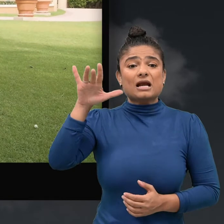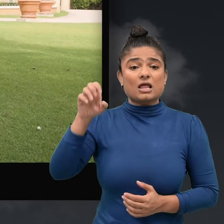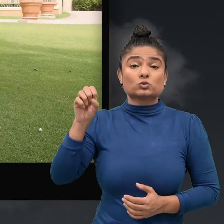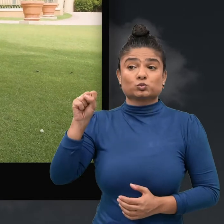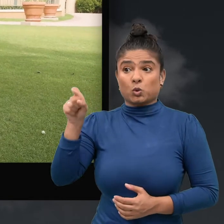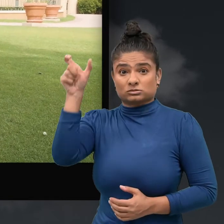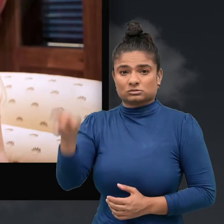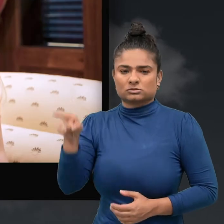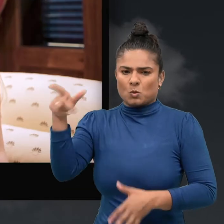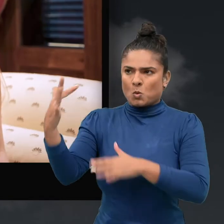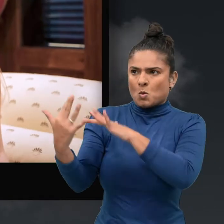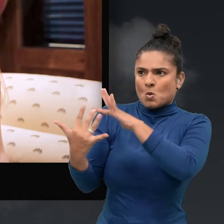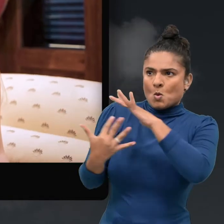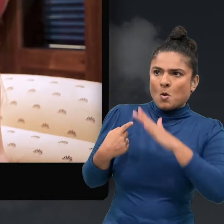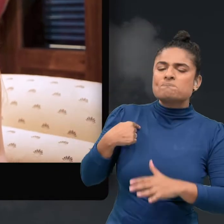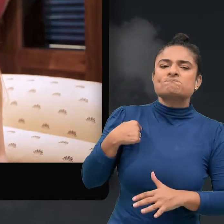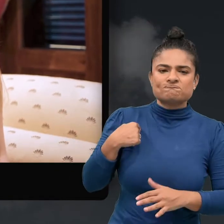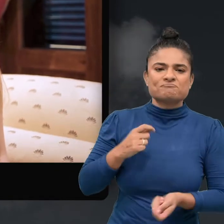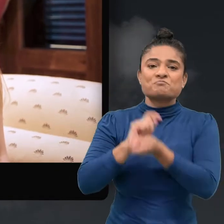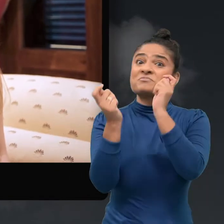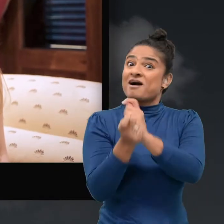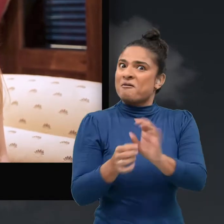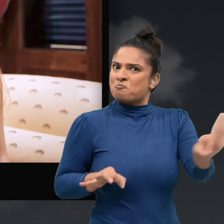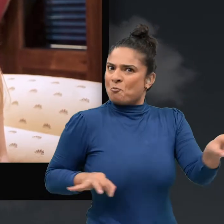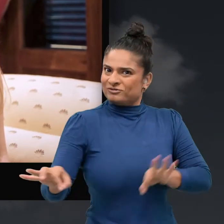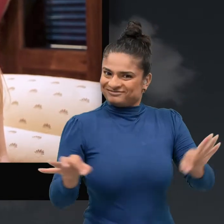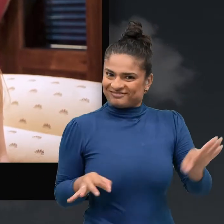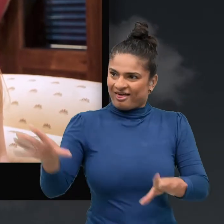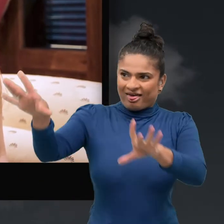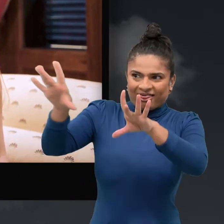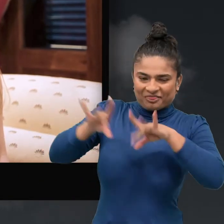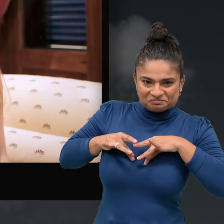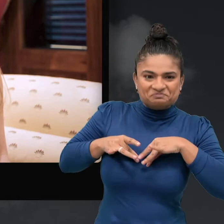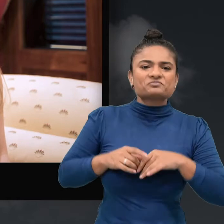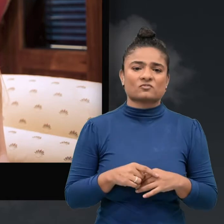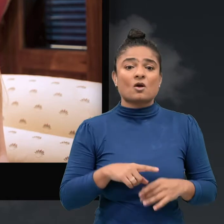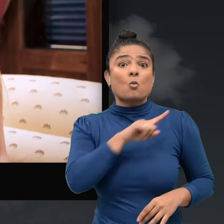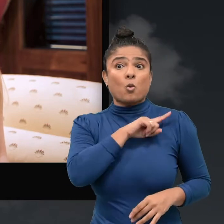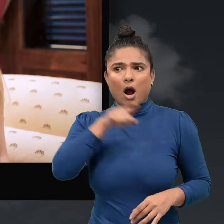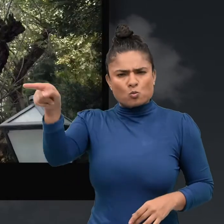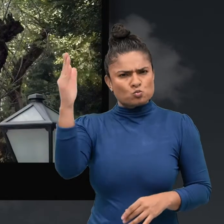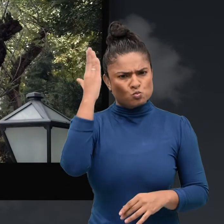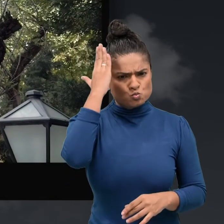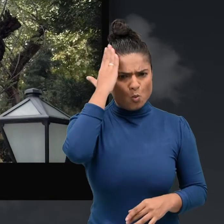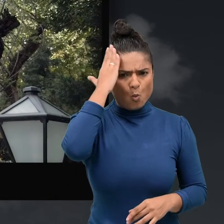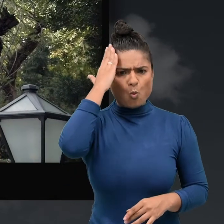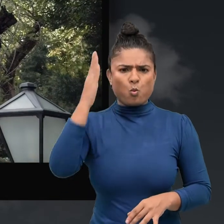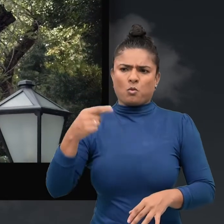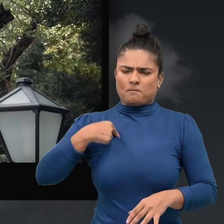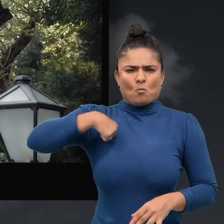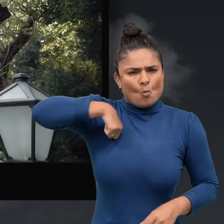Madeleine Stewart, she inspires me to become a model